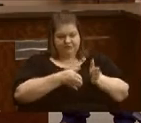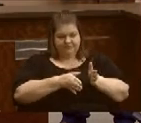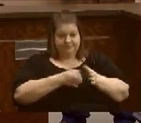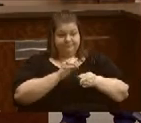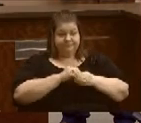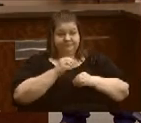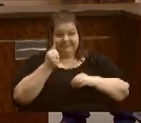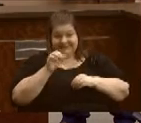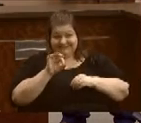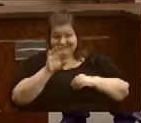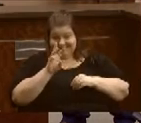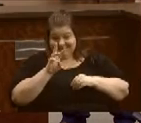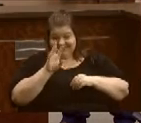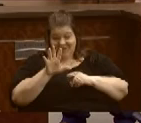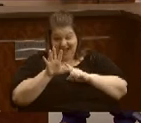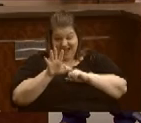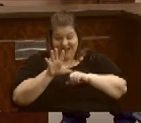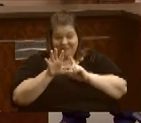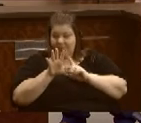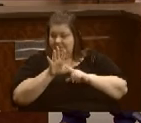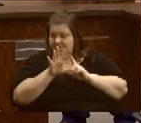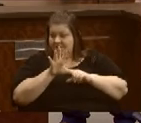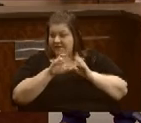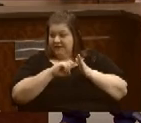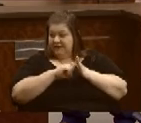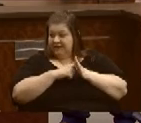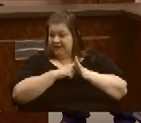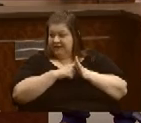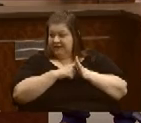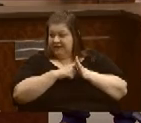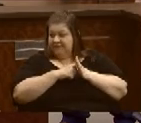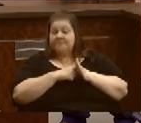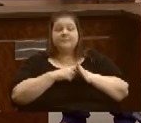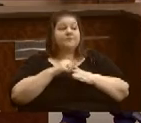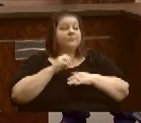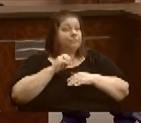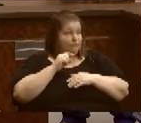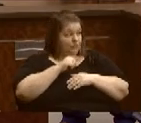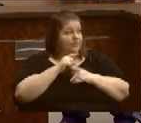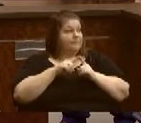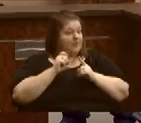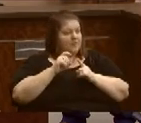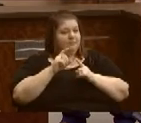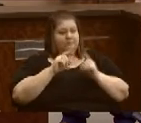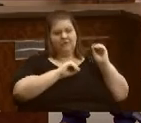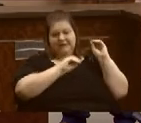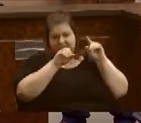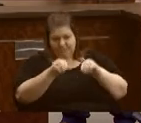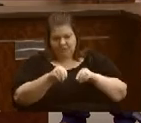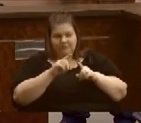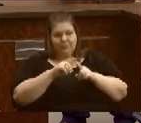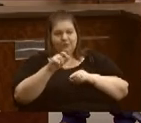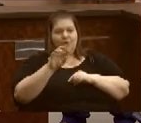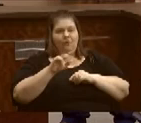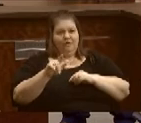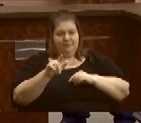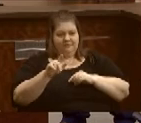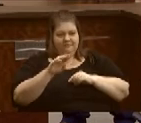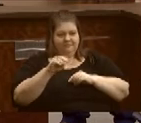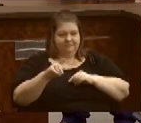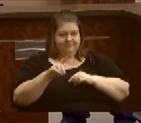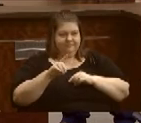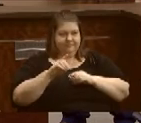1965, this is where Laurel really boom, because you come to Laurel to practice, and I think you were with Dr. McSini at the